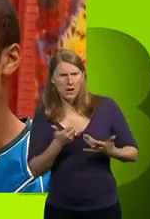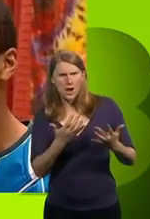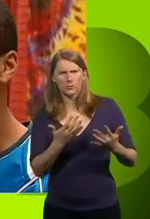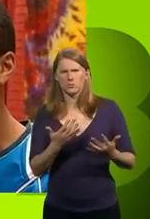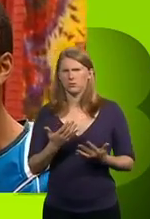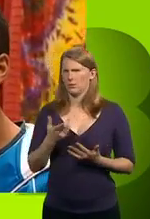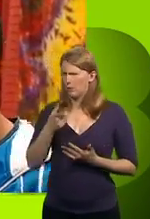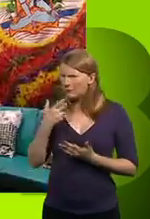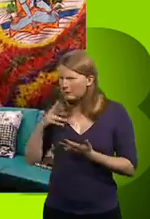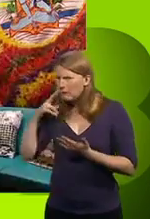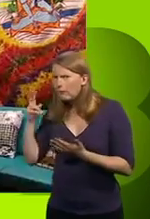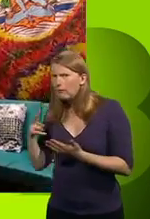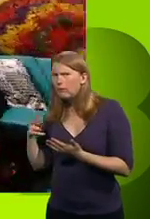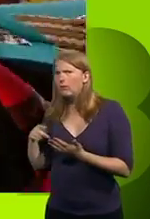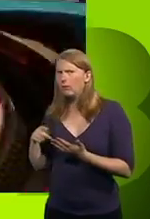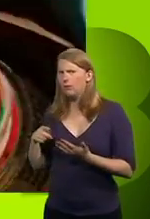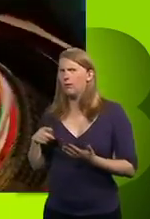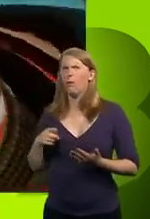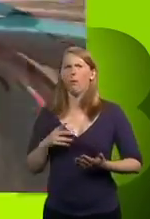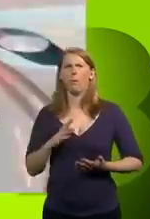don't expect a miracle makeover.